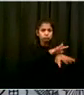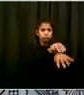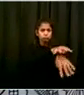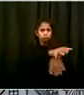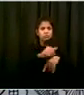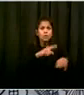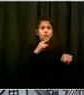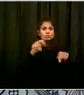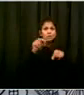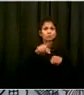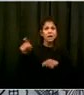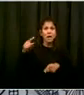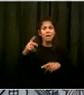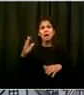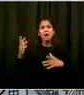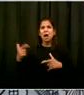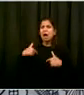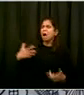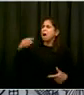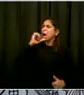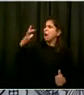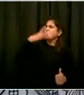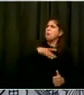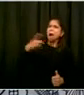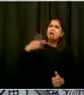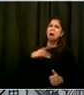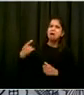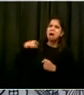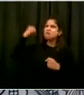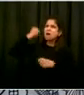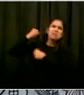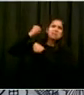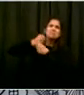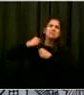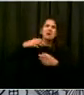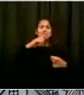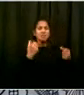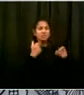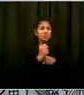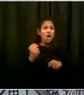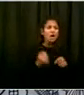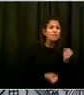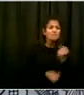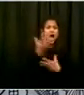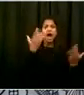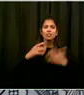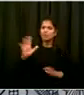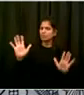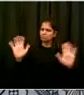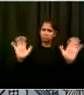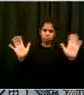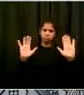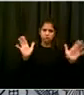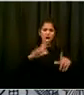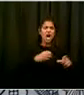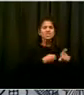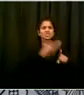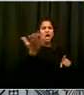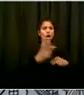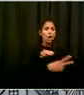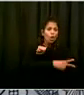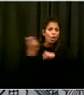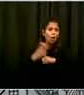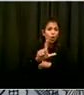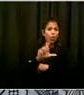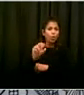we're facing, you must adhere to the instructions of the NYPD. If you don't, as in every other situation in this city,